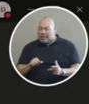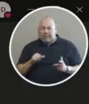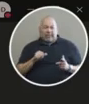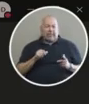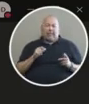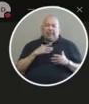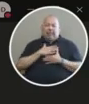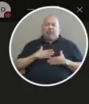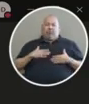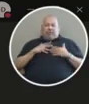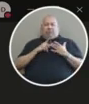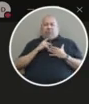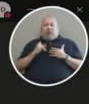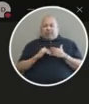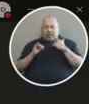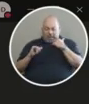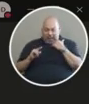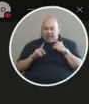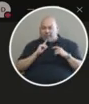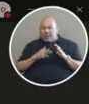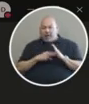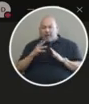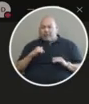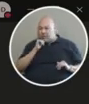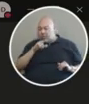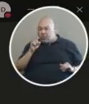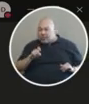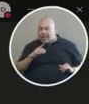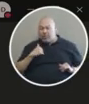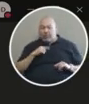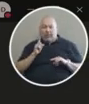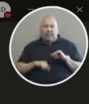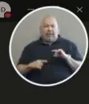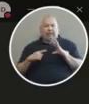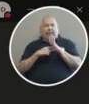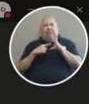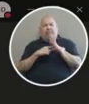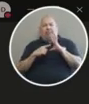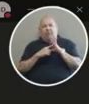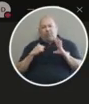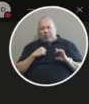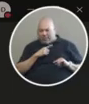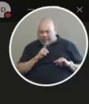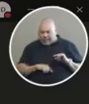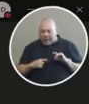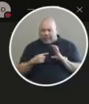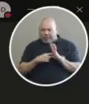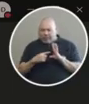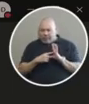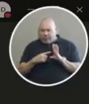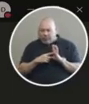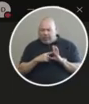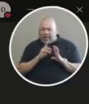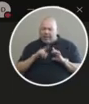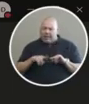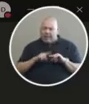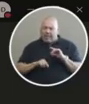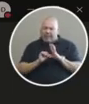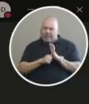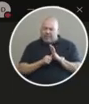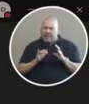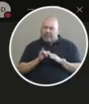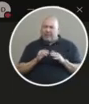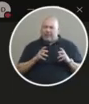large-scale entertainment projects, which, let me be honest, we do not need and we cannot afford. Again, we cannot afford. I cannot stress that enough.